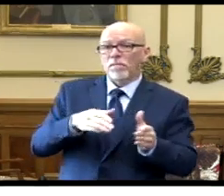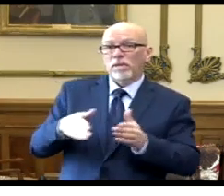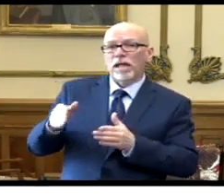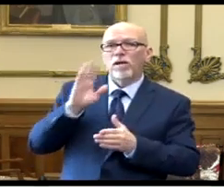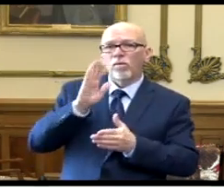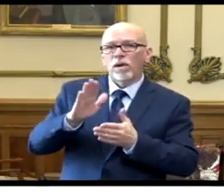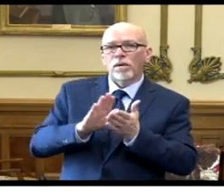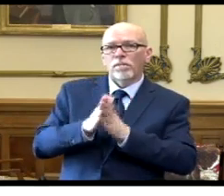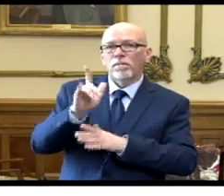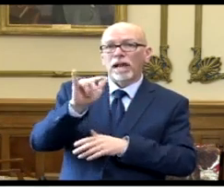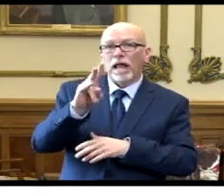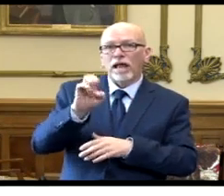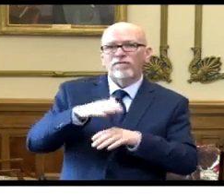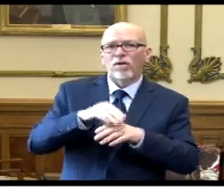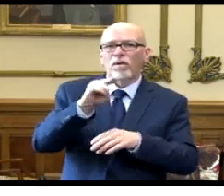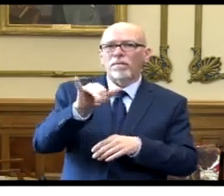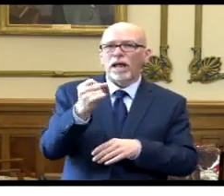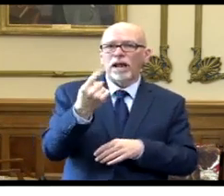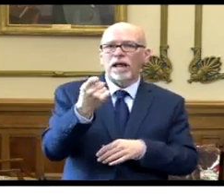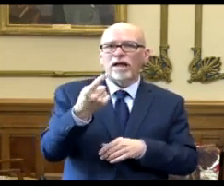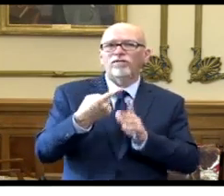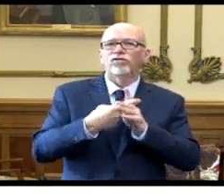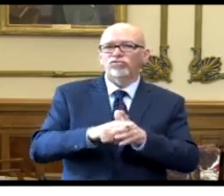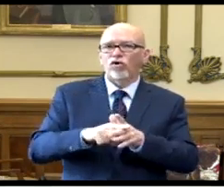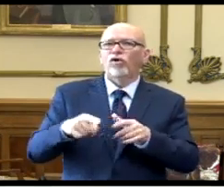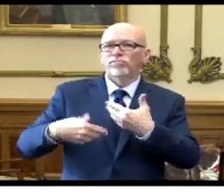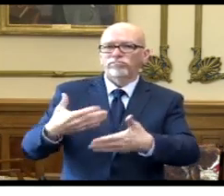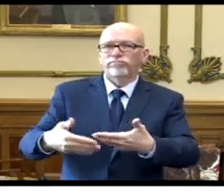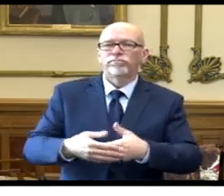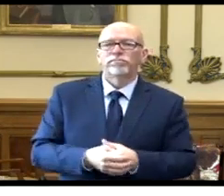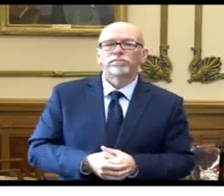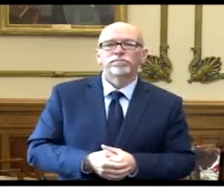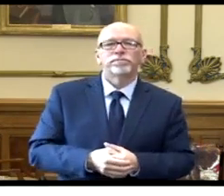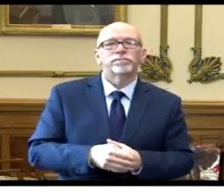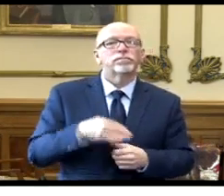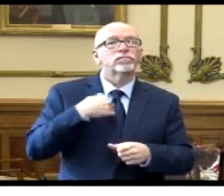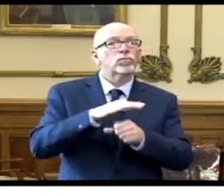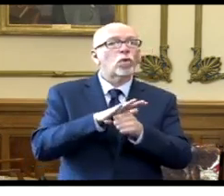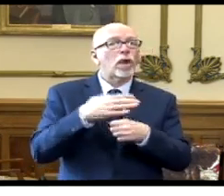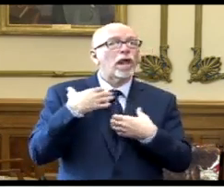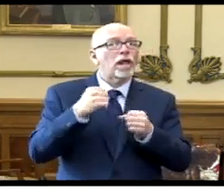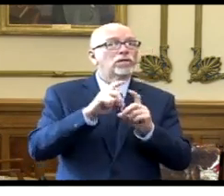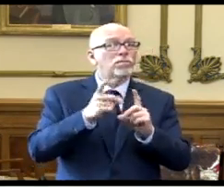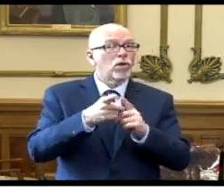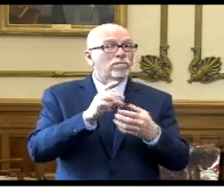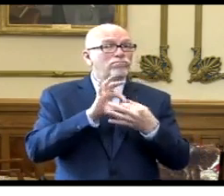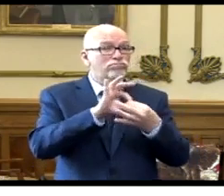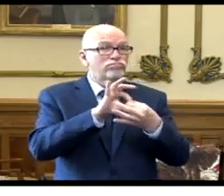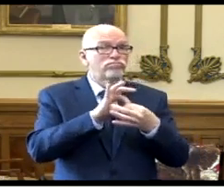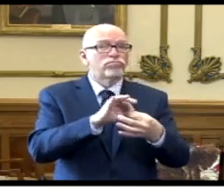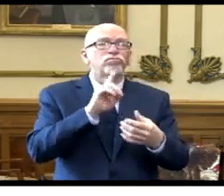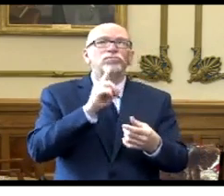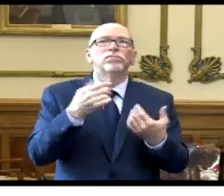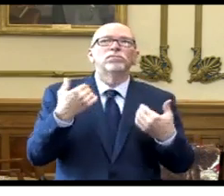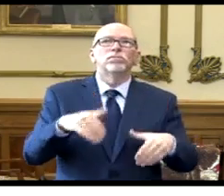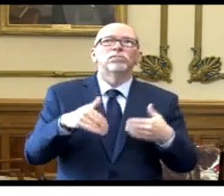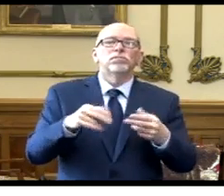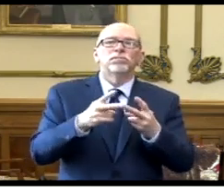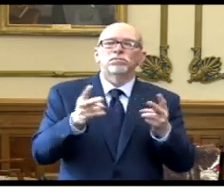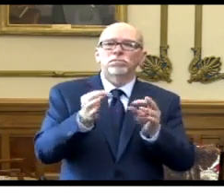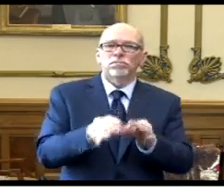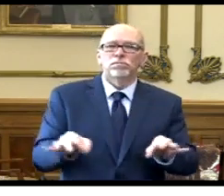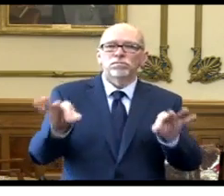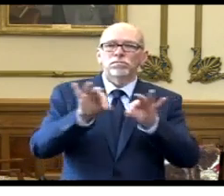go live on May 11th. Our local health department engagement in this effort remains absolutely